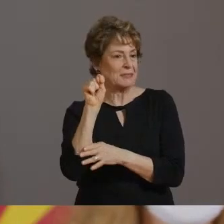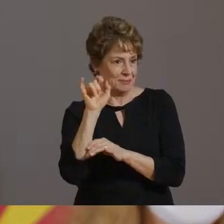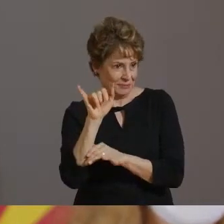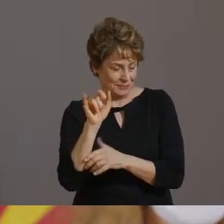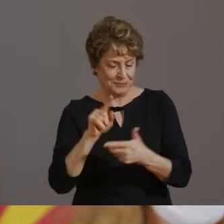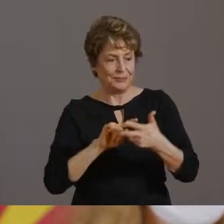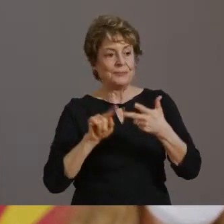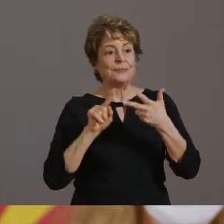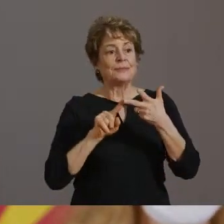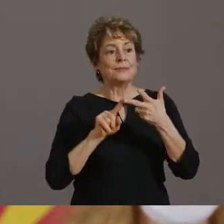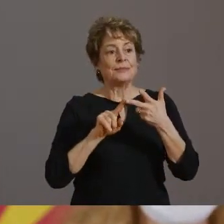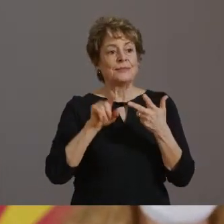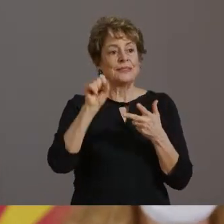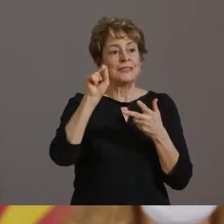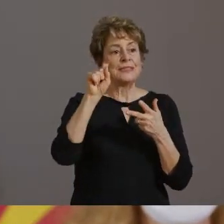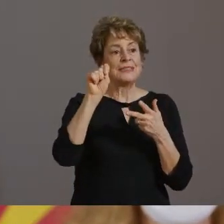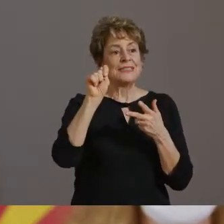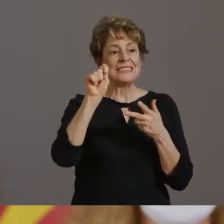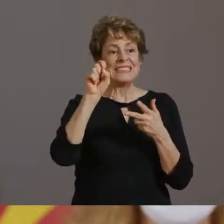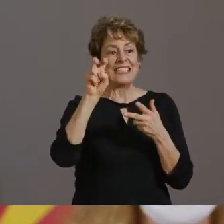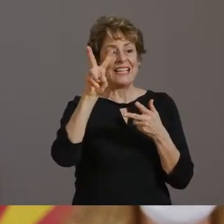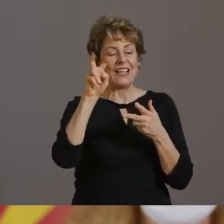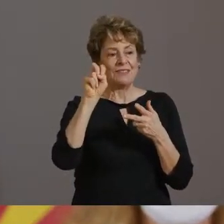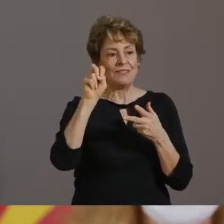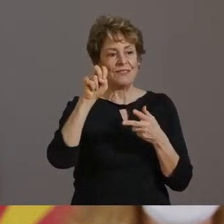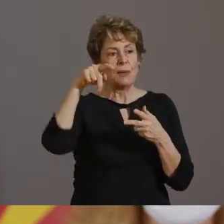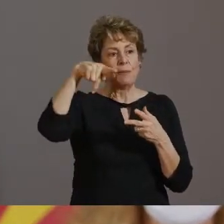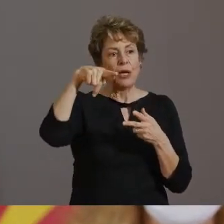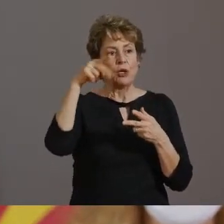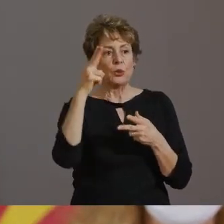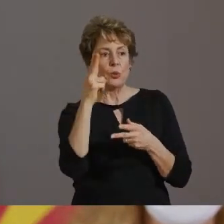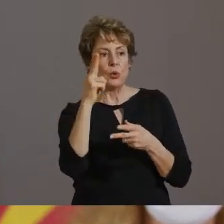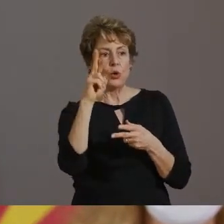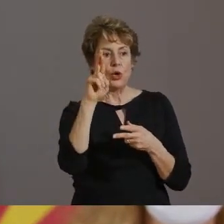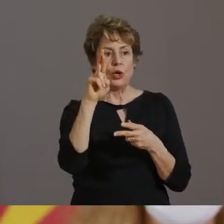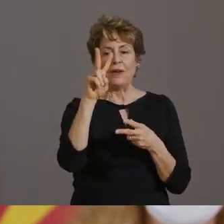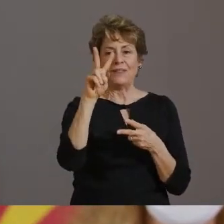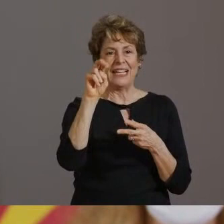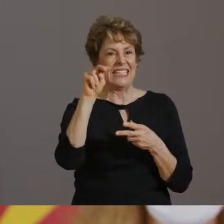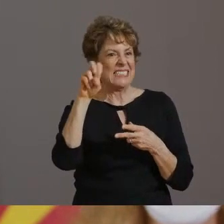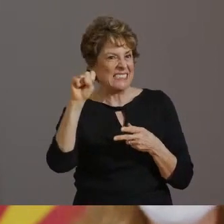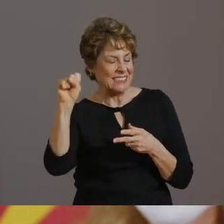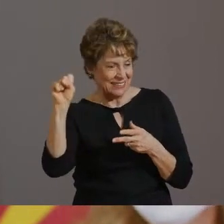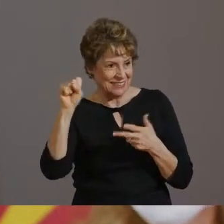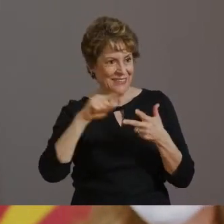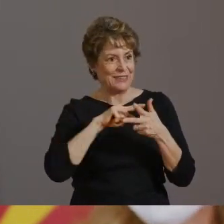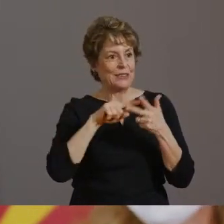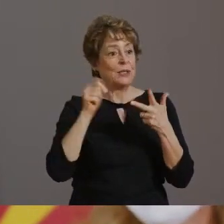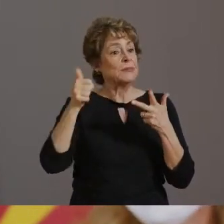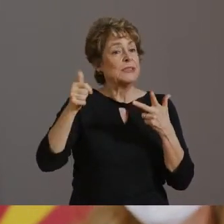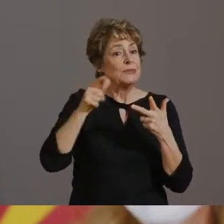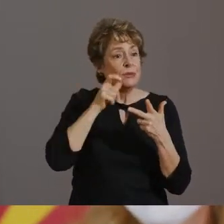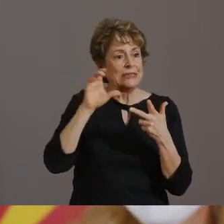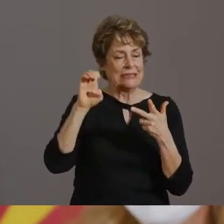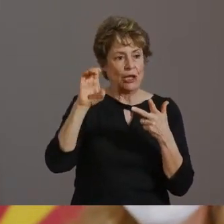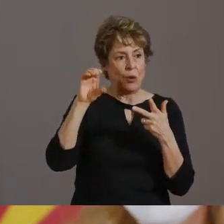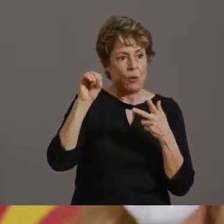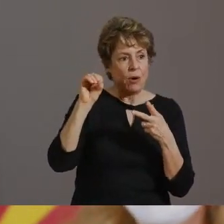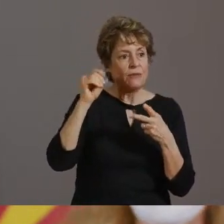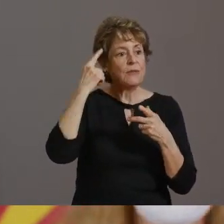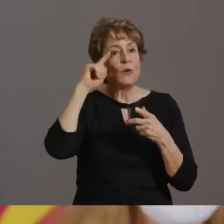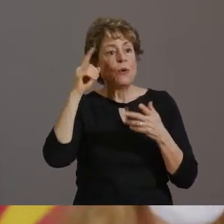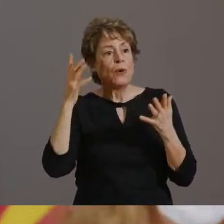and CEO of Valleywise Health, and Annabelle Castro Thompson, Senior Vice President of